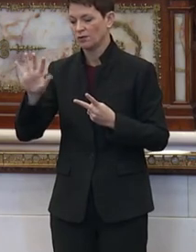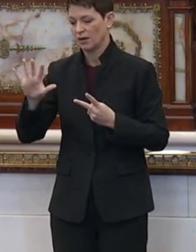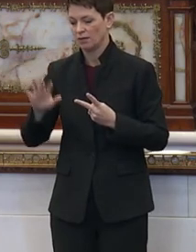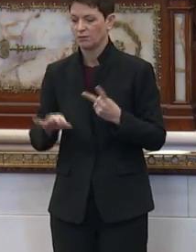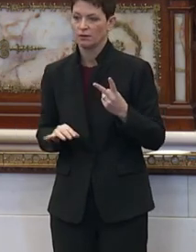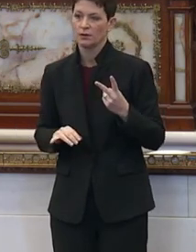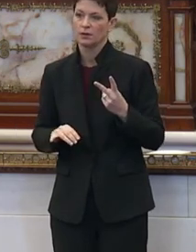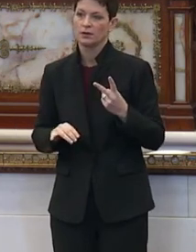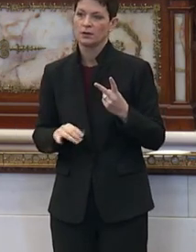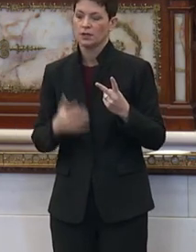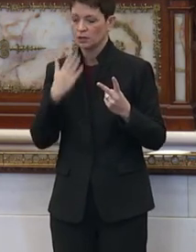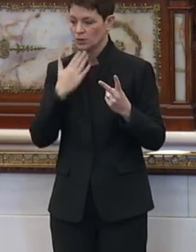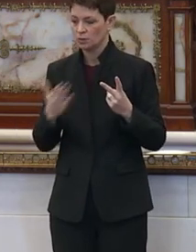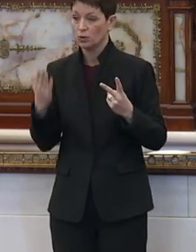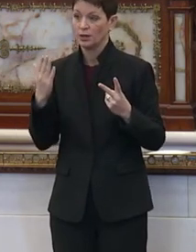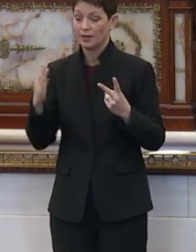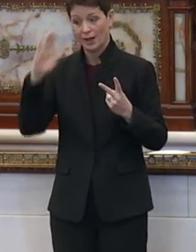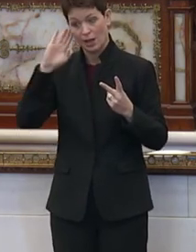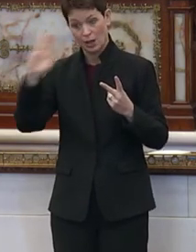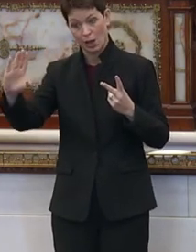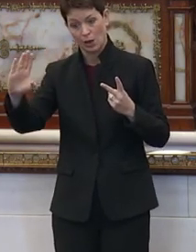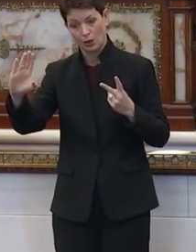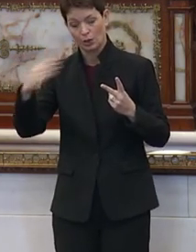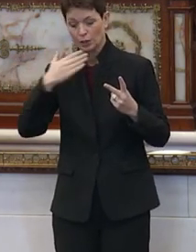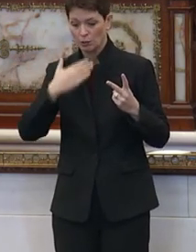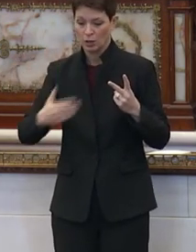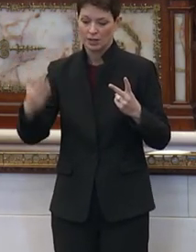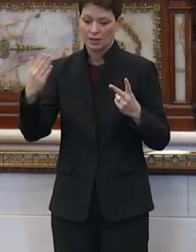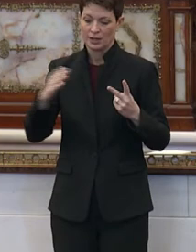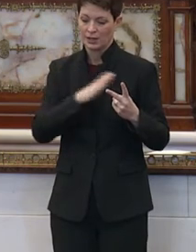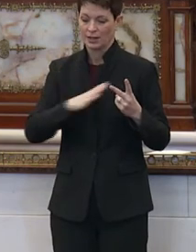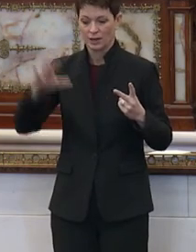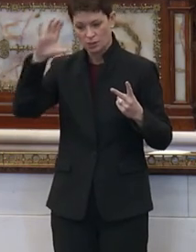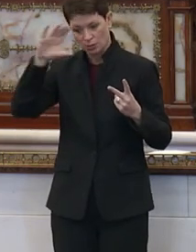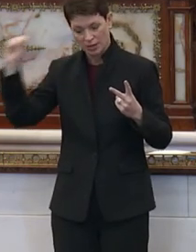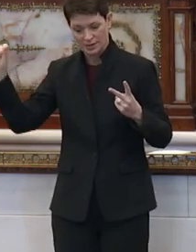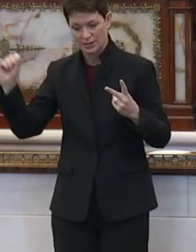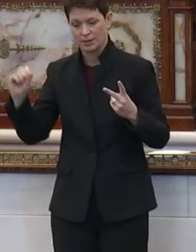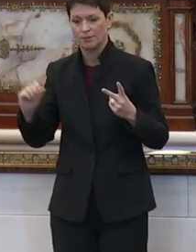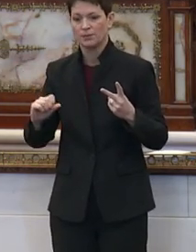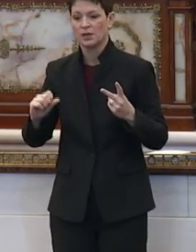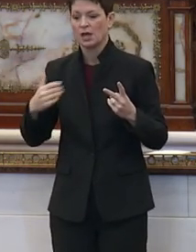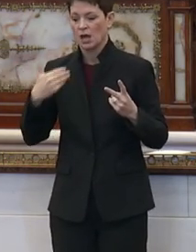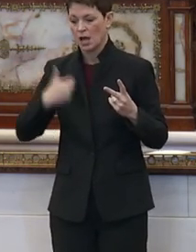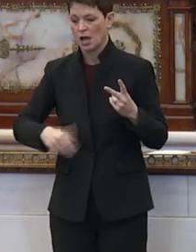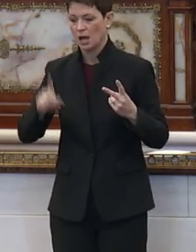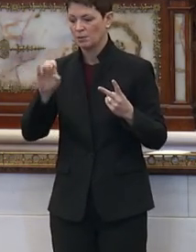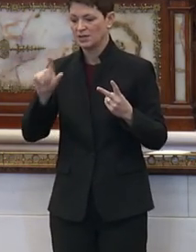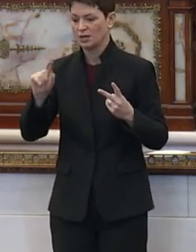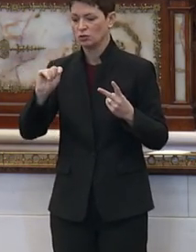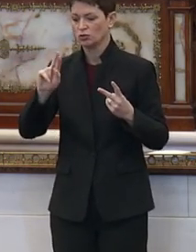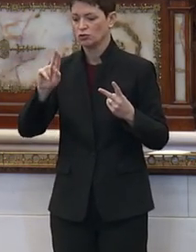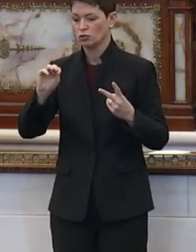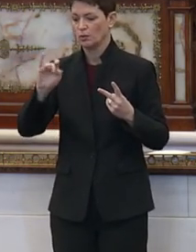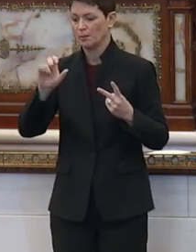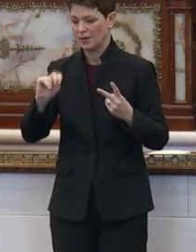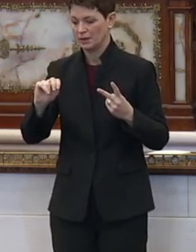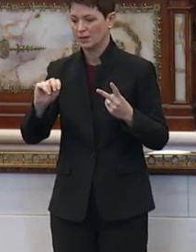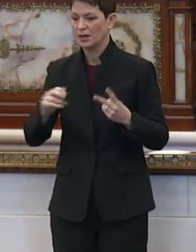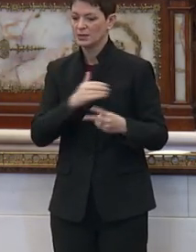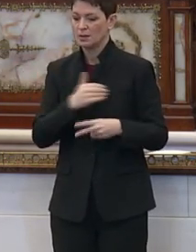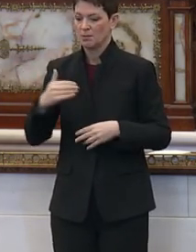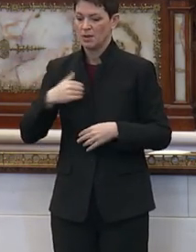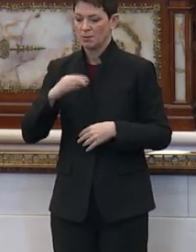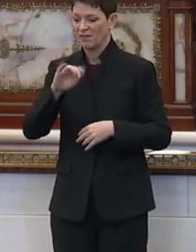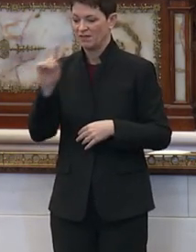220145. Good morning. Hello. Good morning, Council President. Hello, my name is Daniel Truman. And as a member of